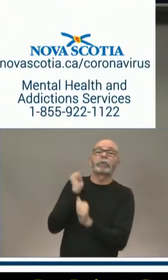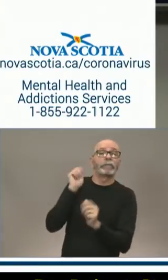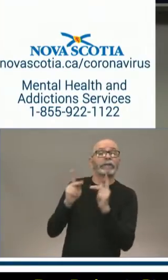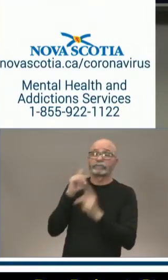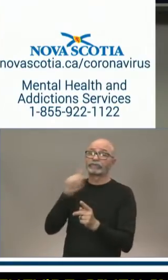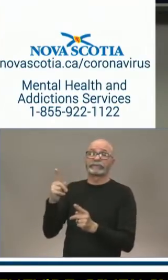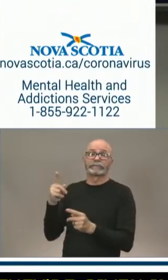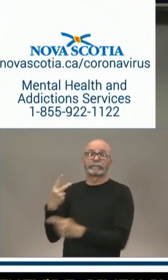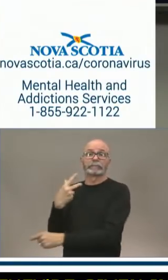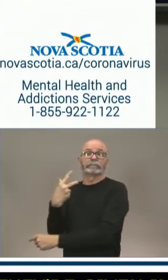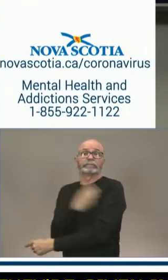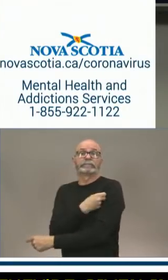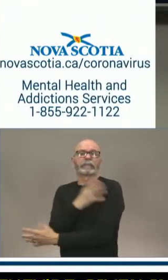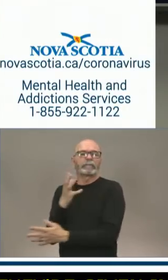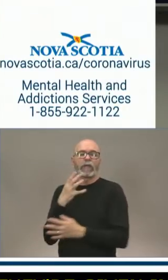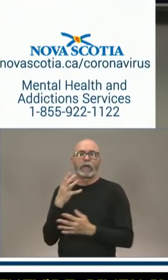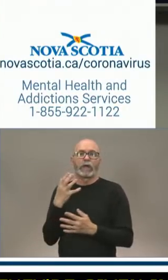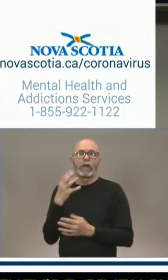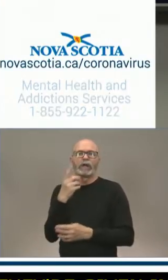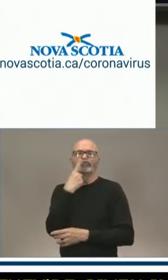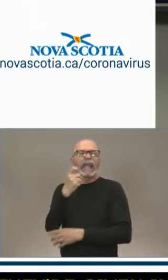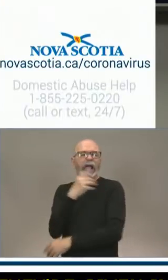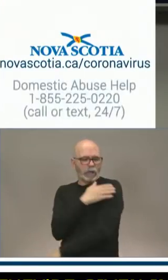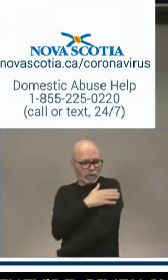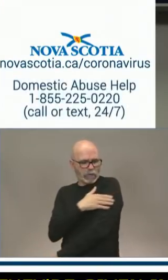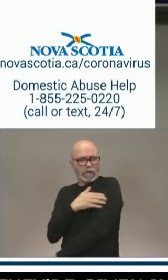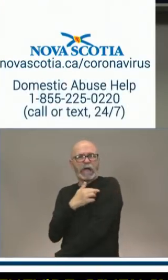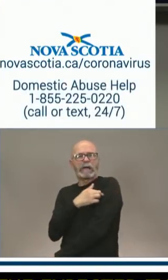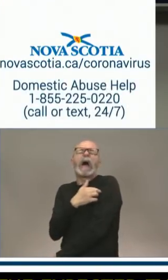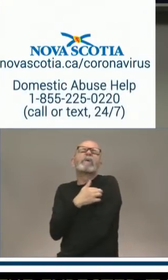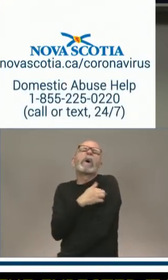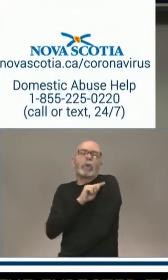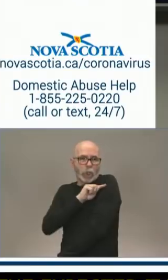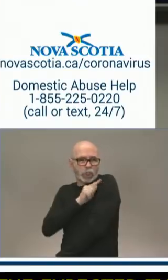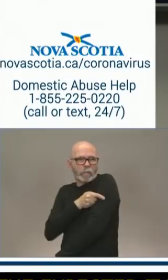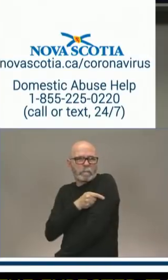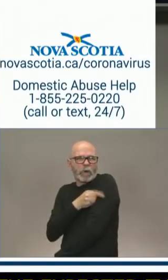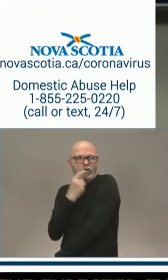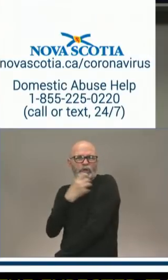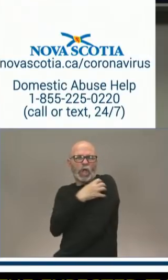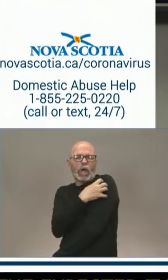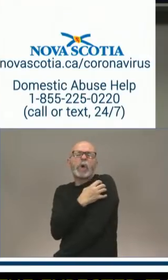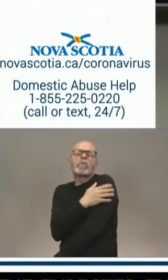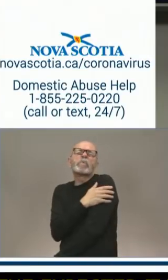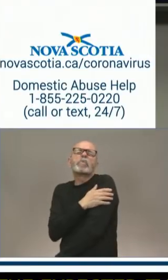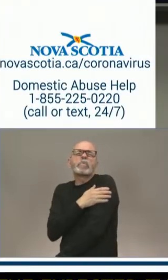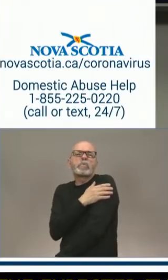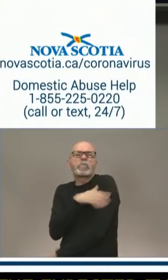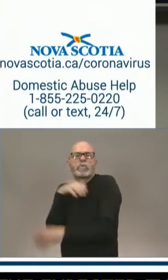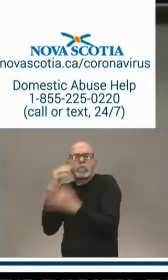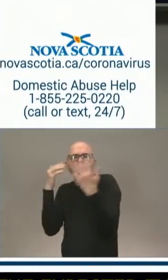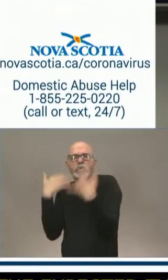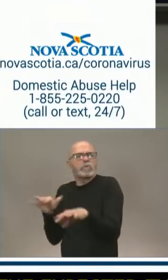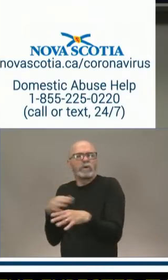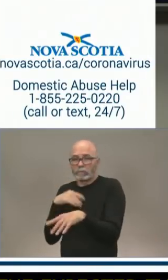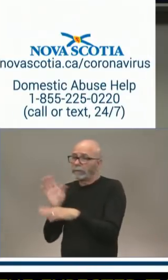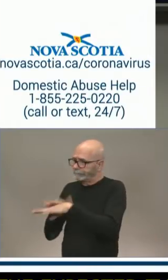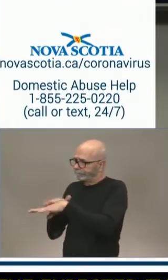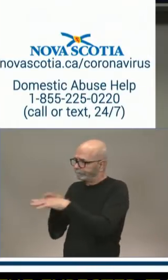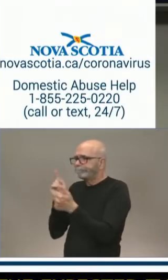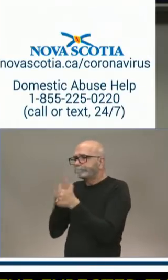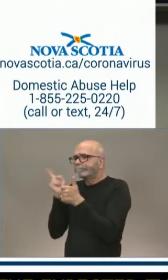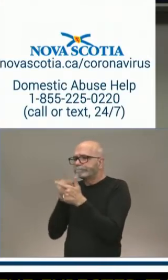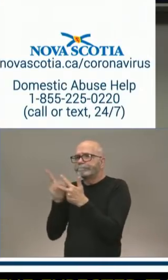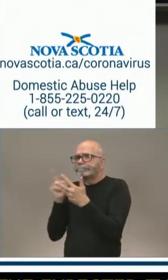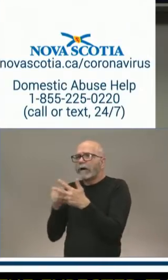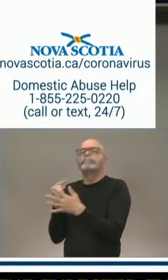of having some redness, swelling, tenderness, what we call a local reaction. They're given all that information and also with the other things they need to watch